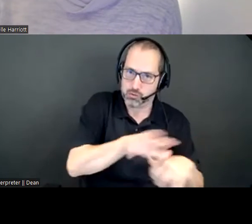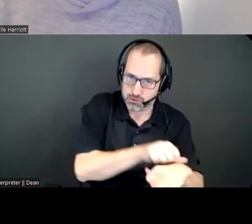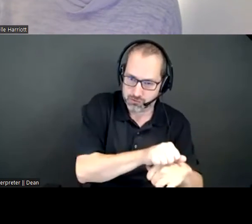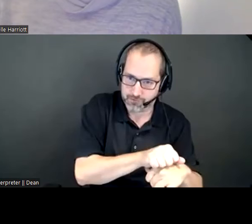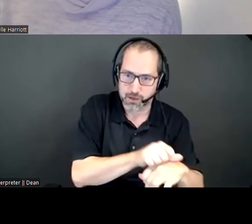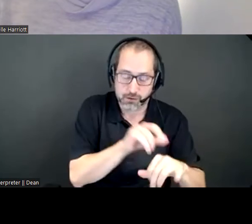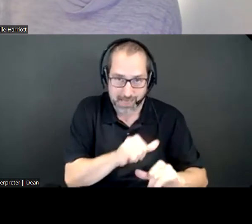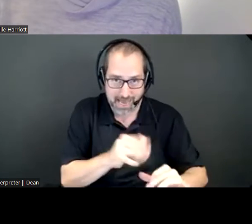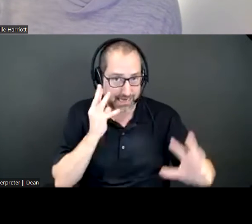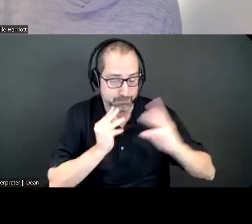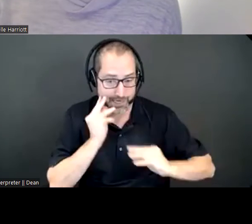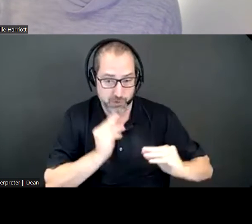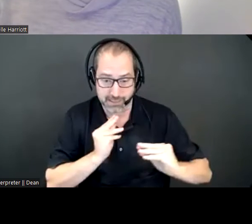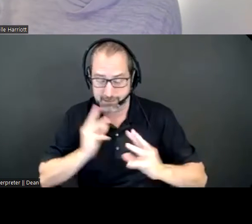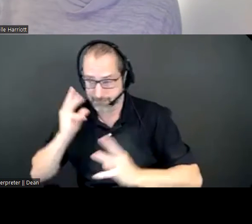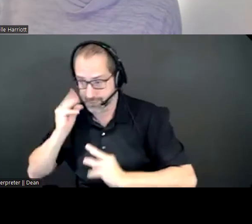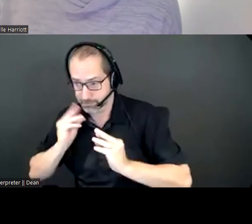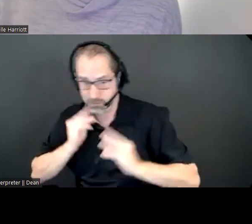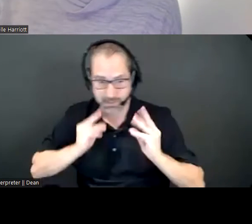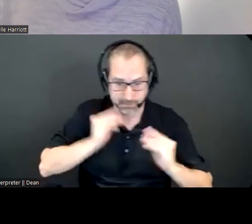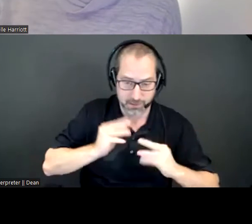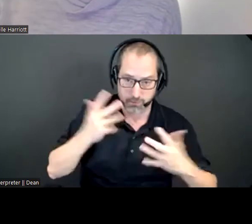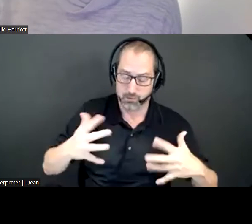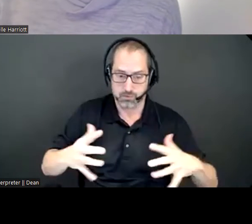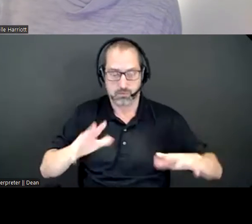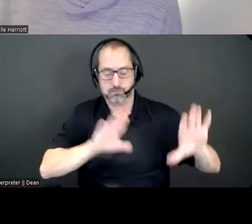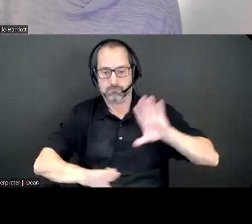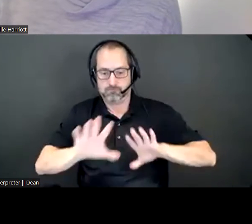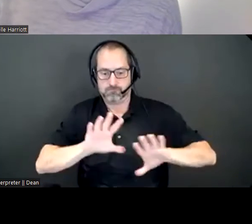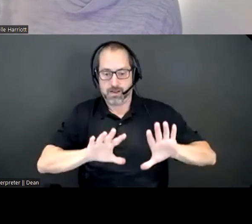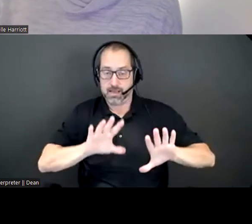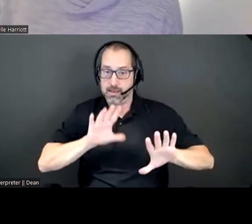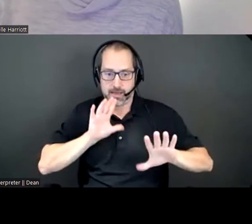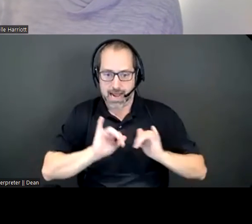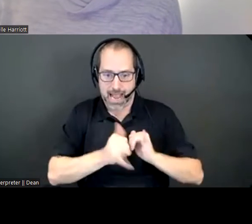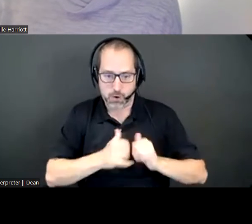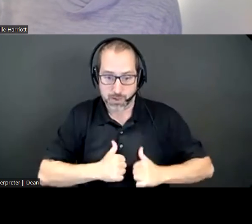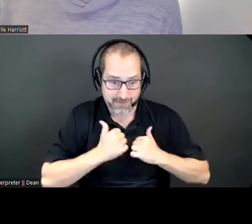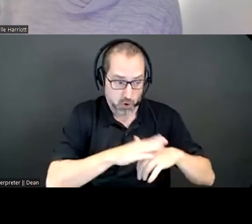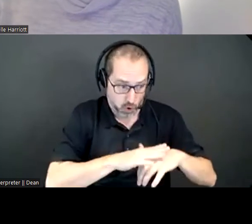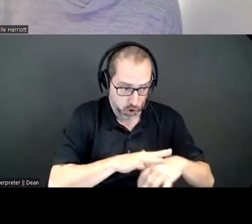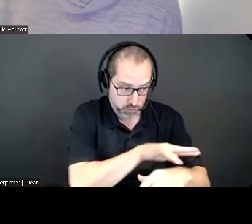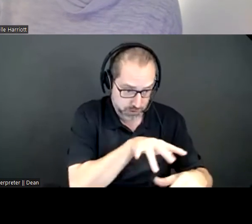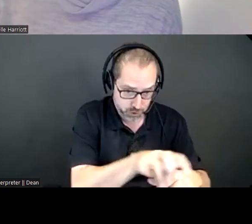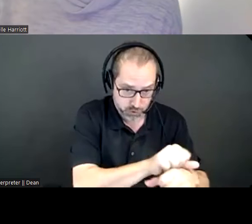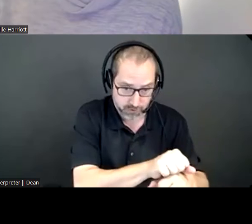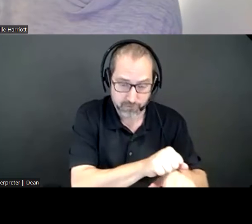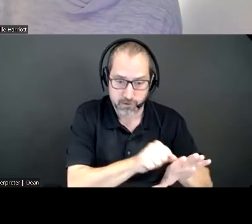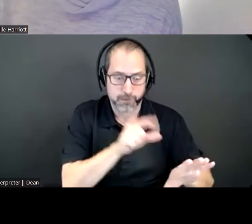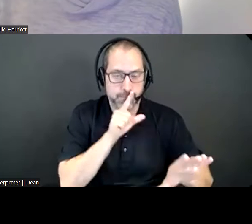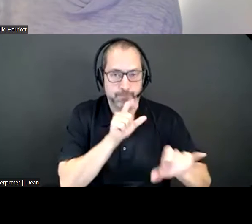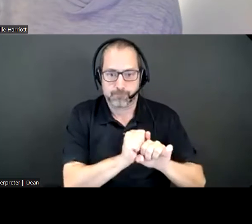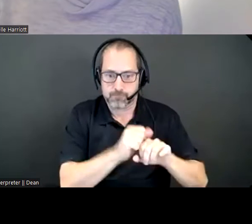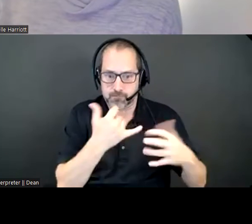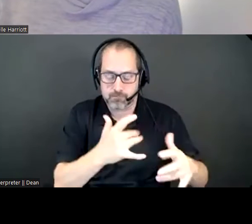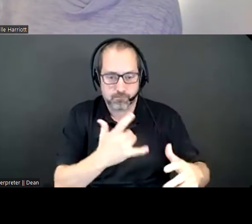is huge. The learning curve about living on reserve has been a real eye-opener